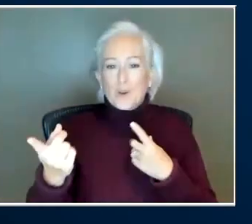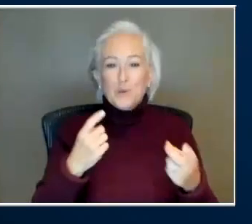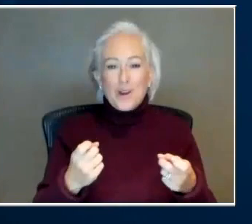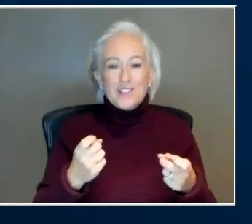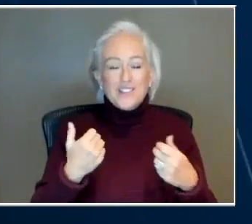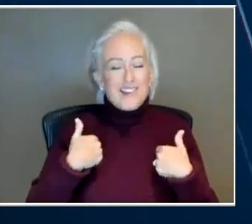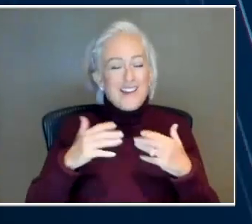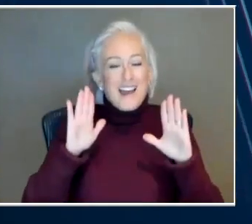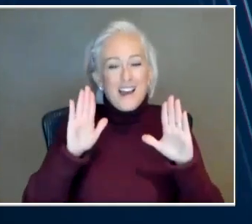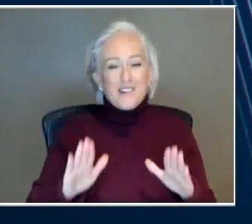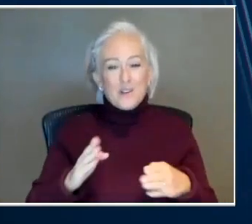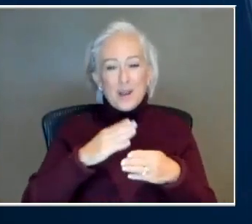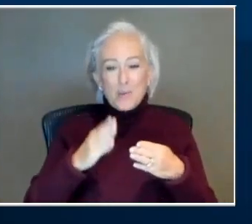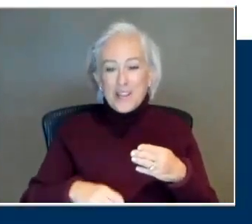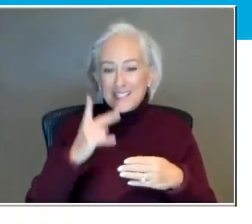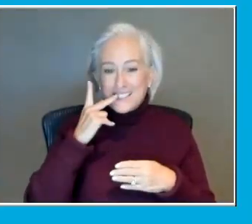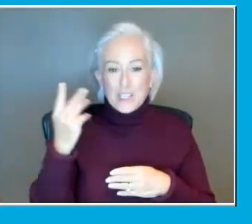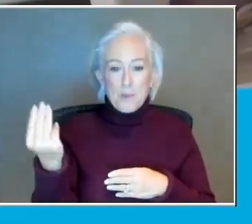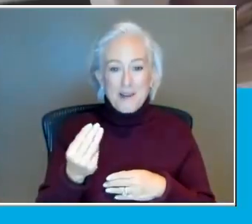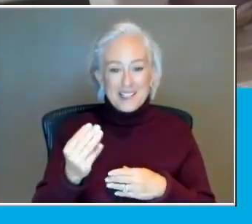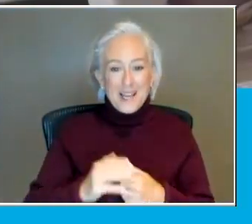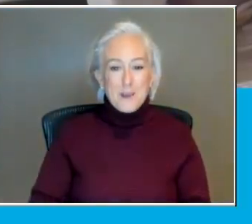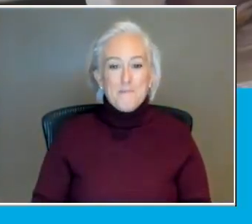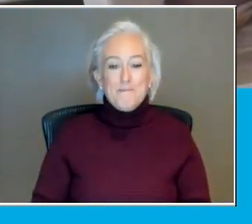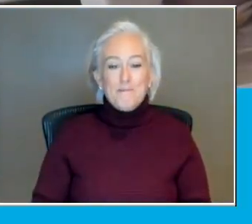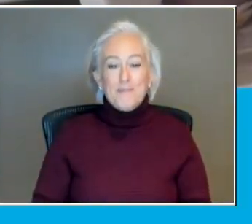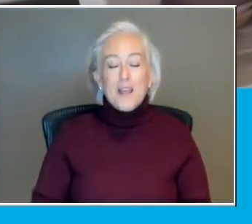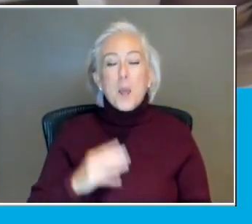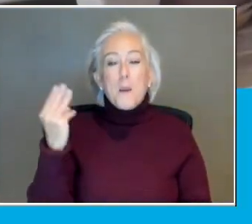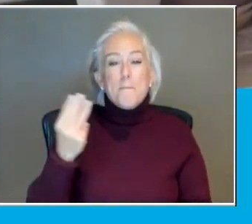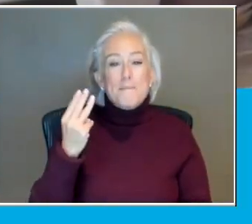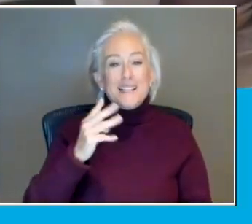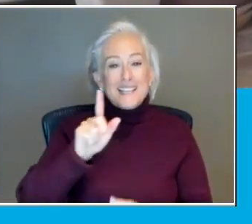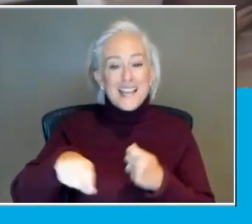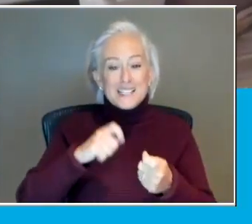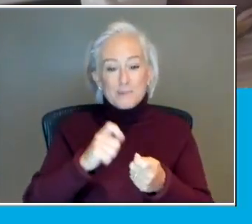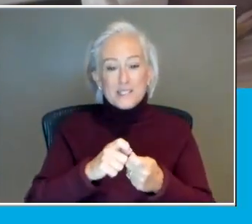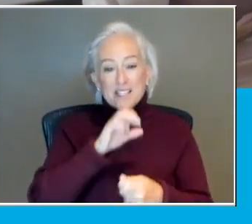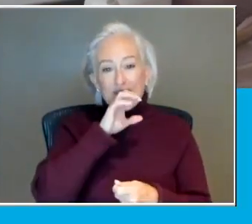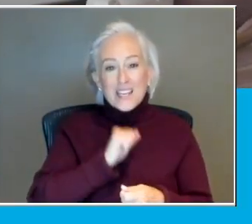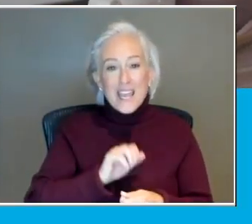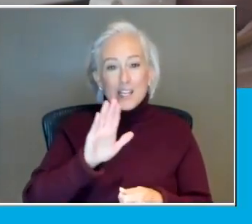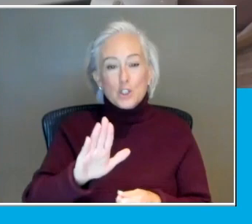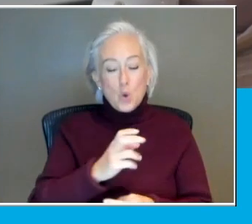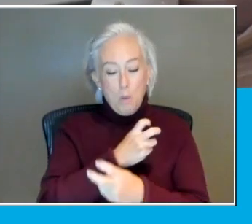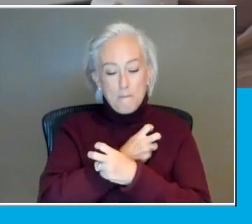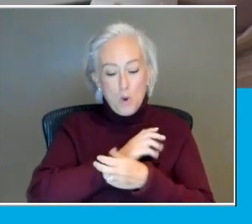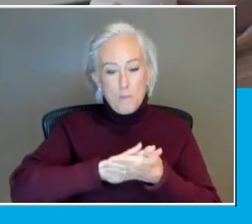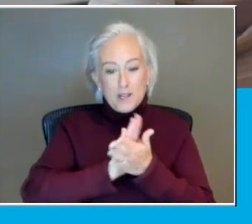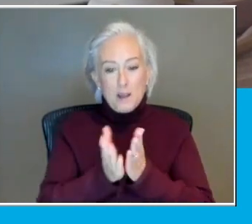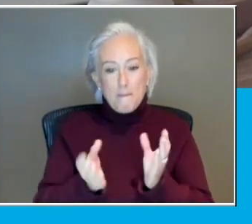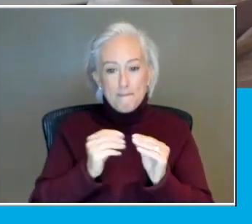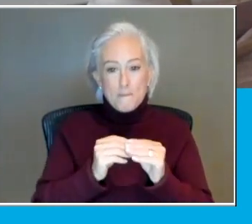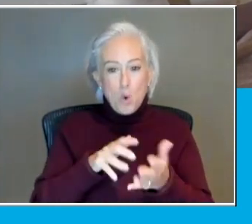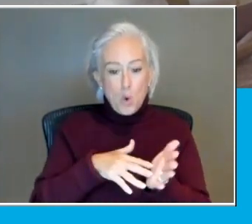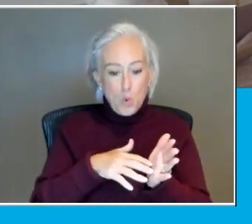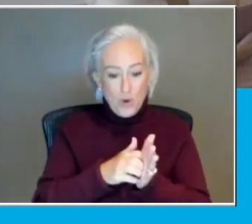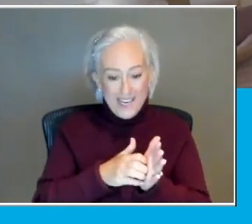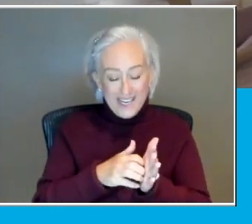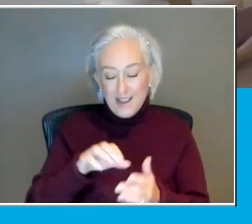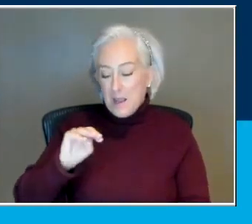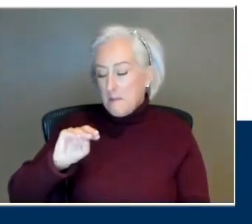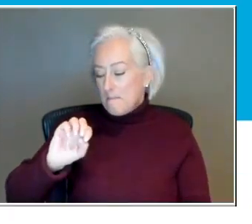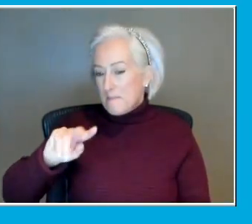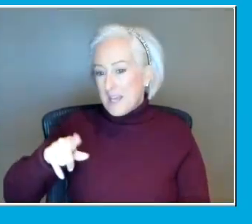Coming up Monday on the Morning Medical Update. At a certain age, your bones get weaker, and for women, menopause can make the weakness